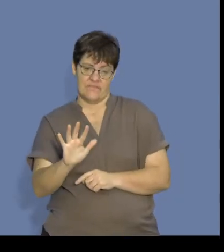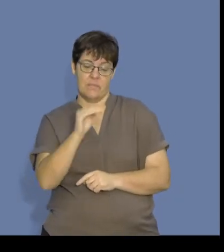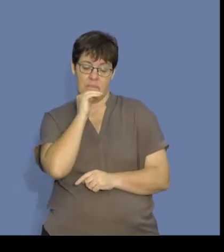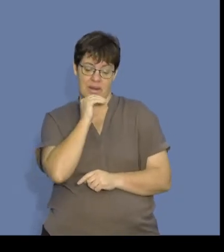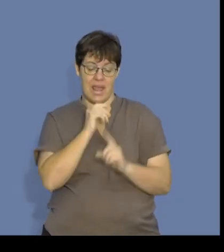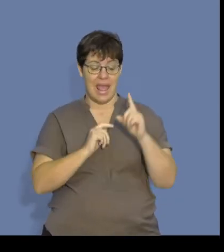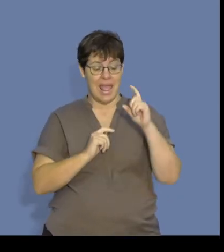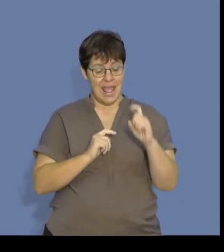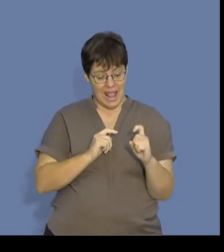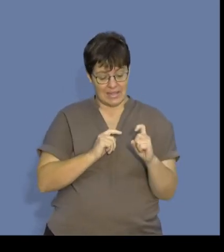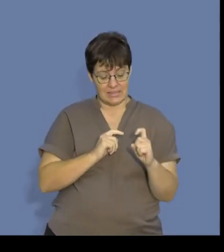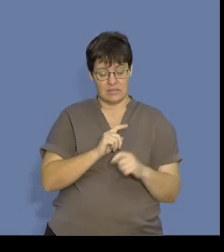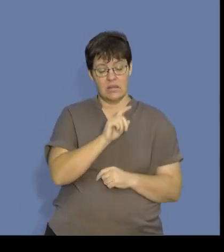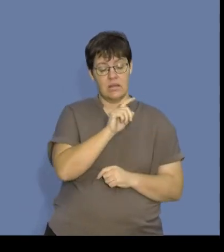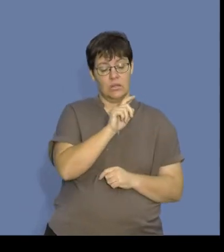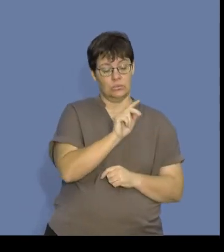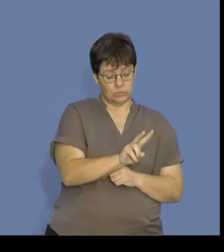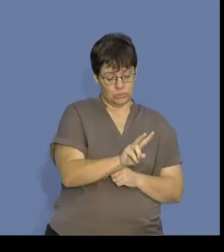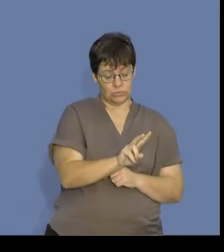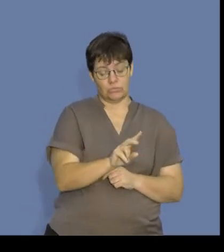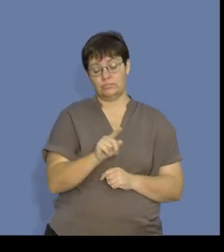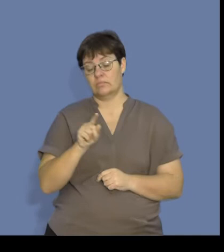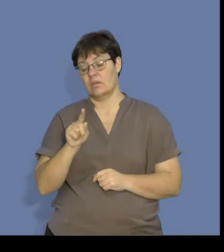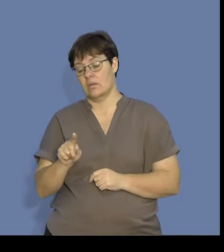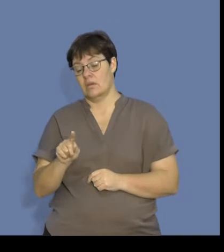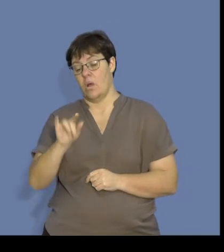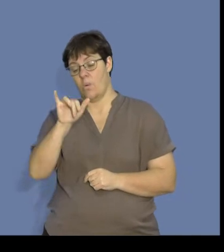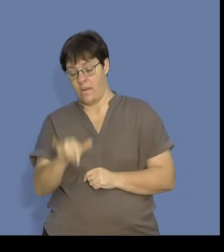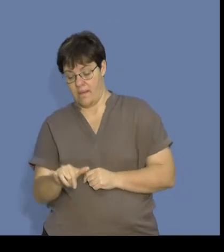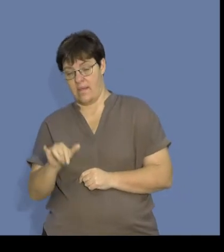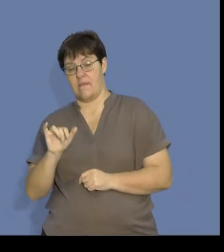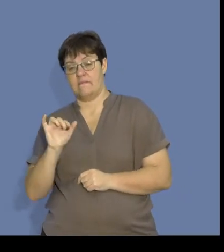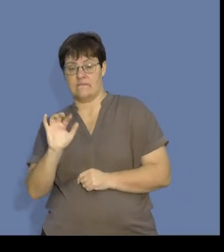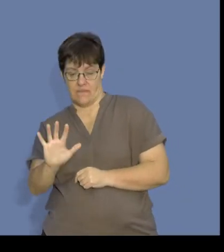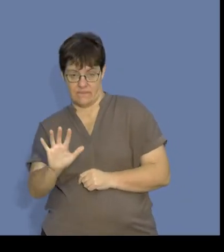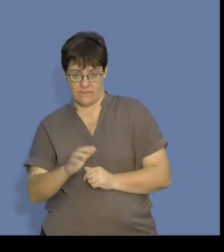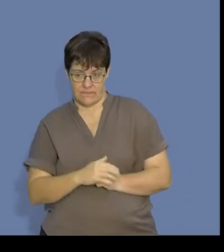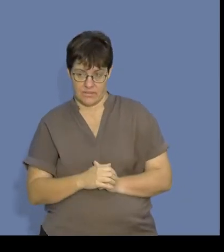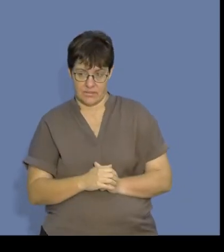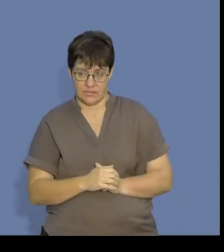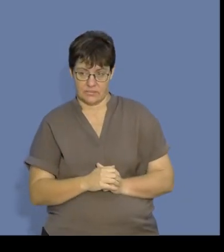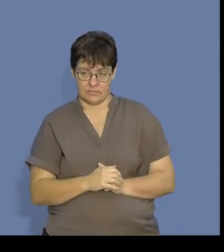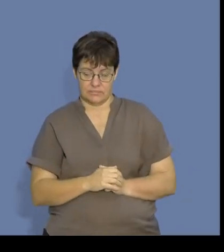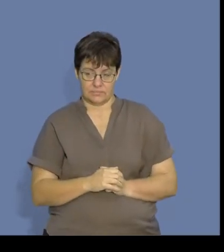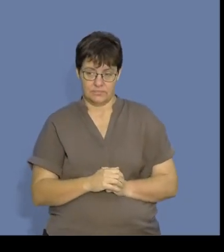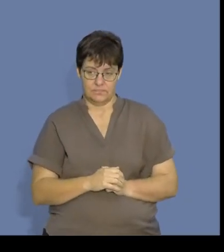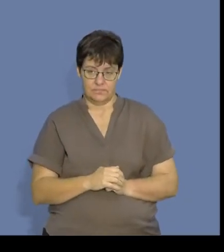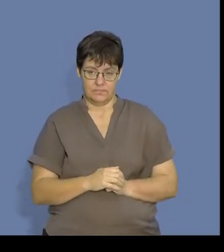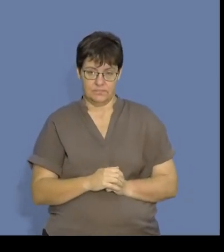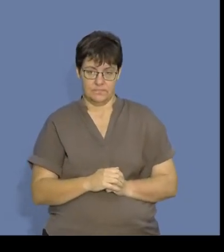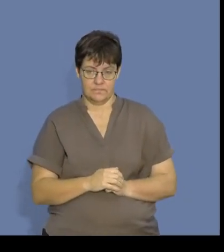plug in the 2, which will then end up giving us 5. So the y value here will be equals